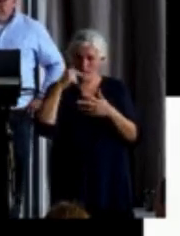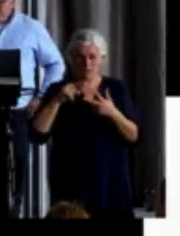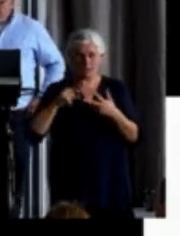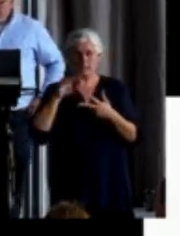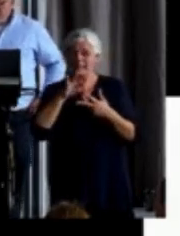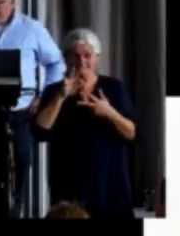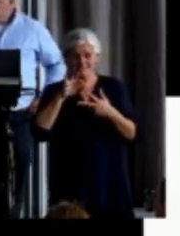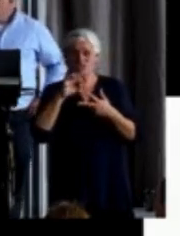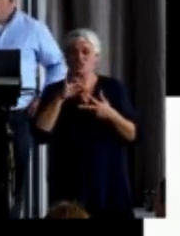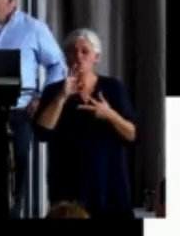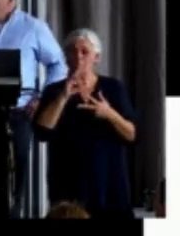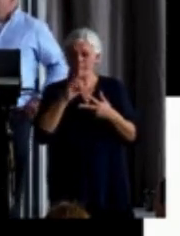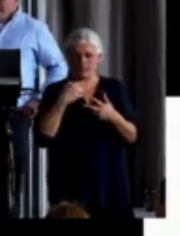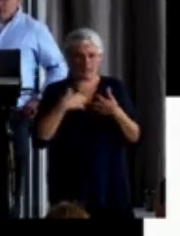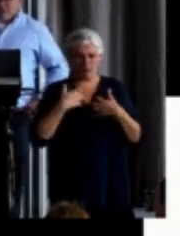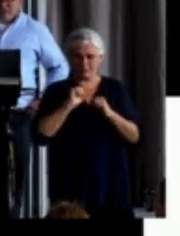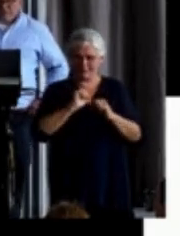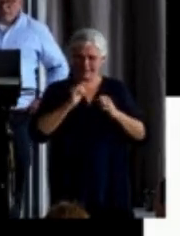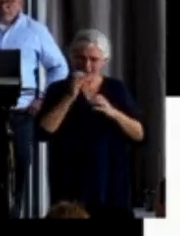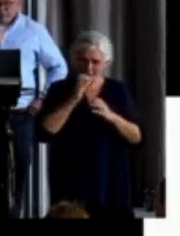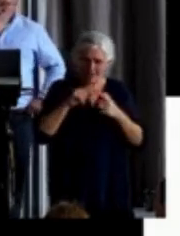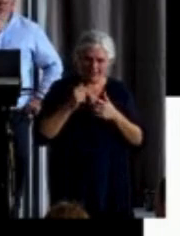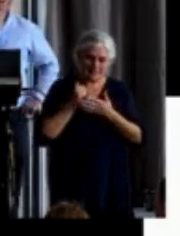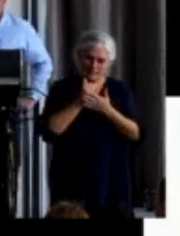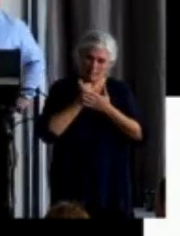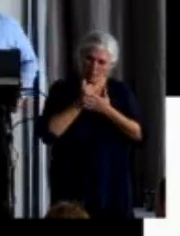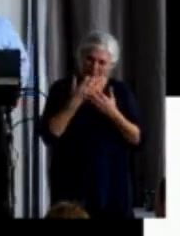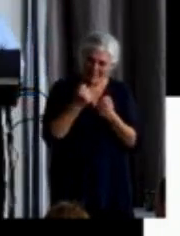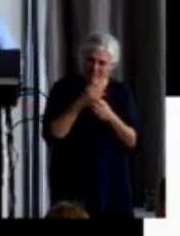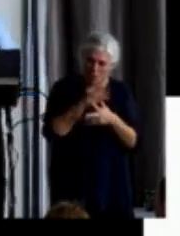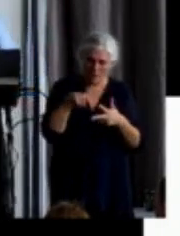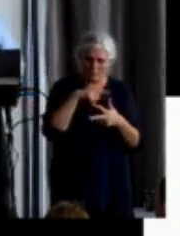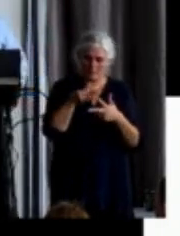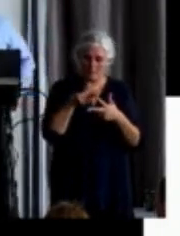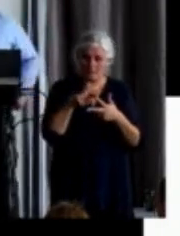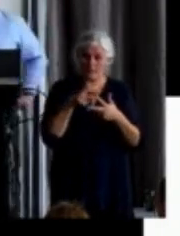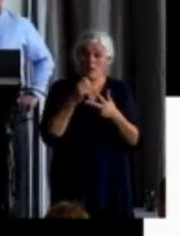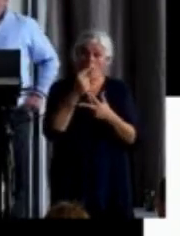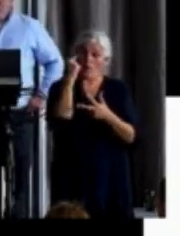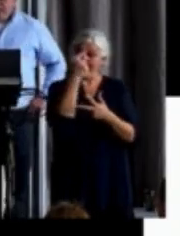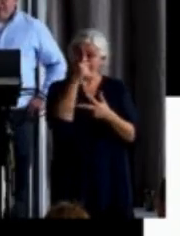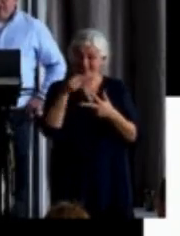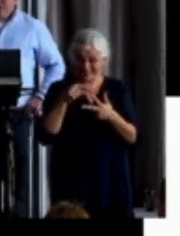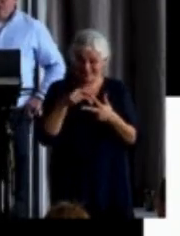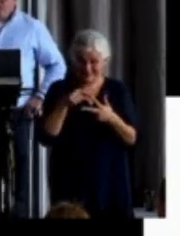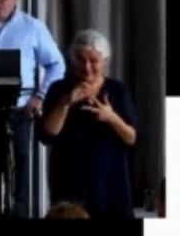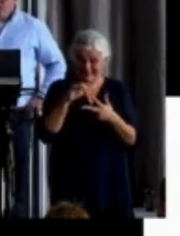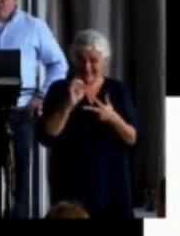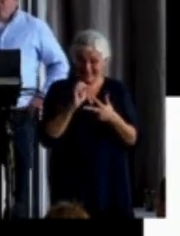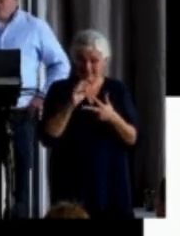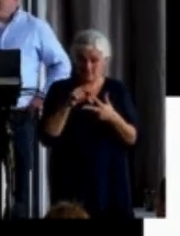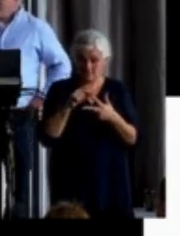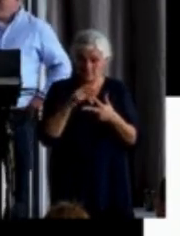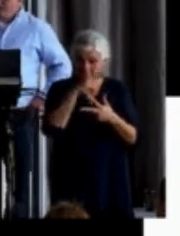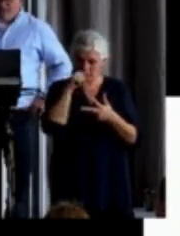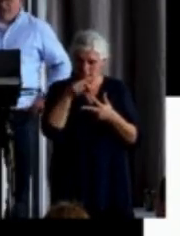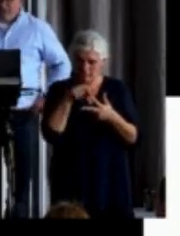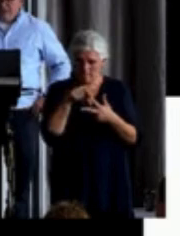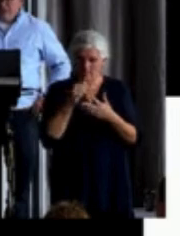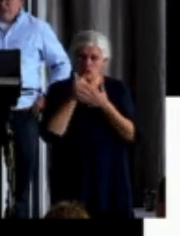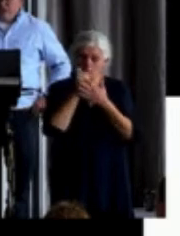GP is interested in their care, and they get all the support. All the evidence from this case study shows the support and